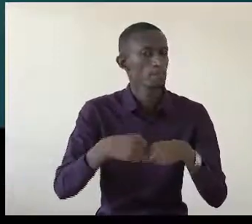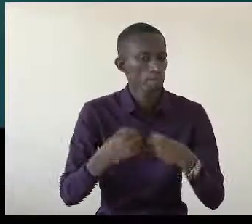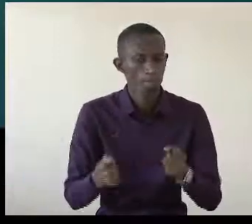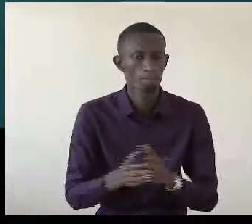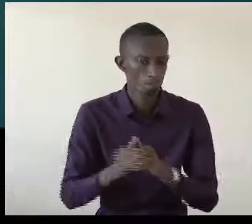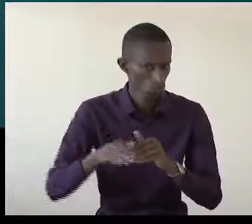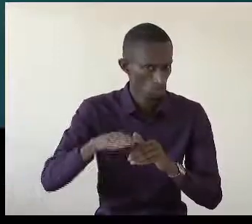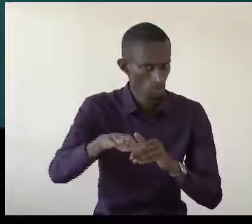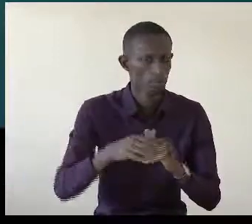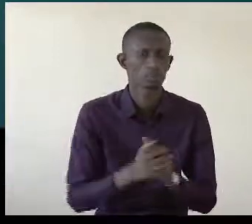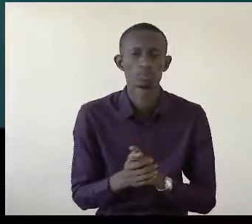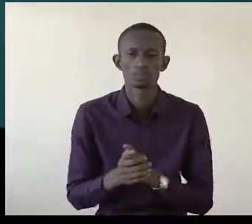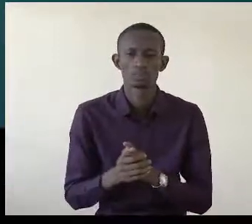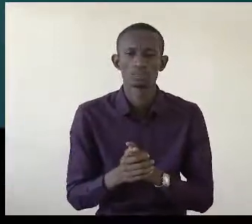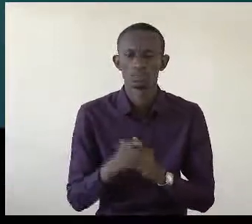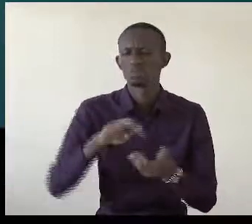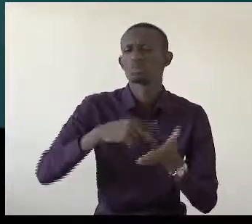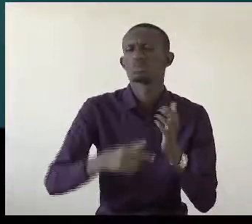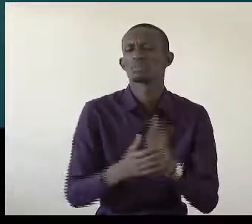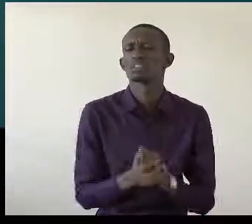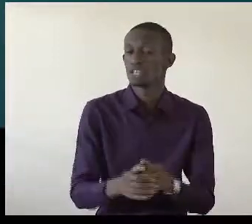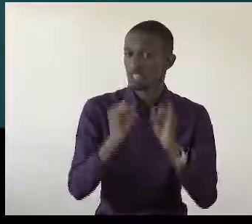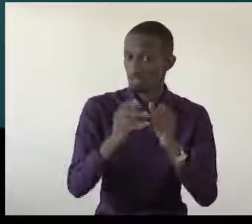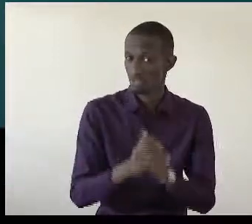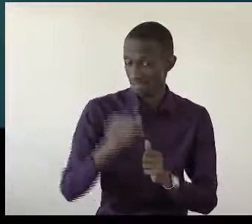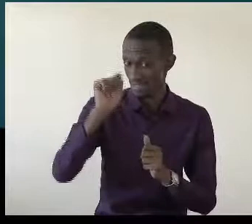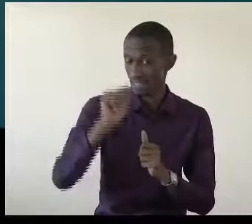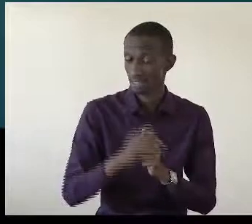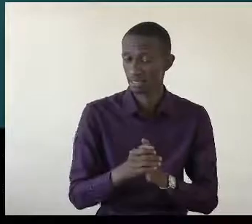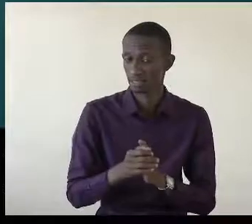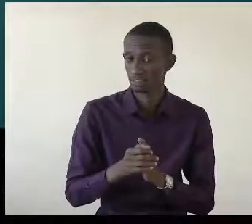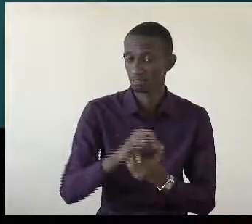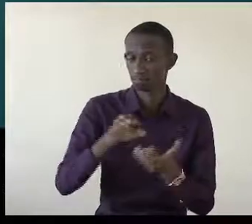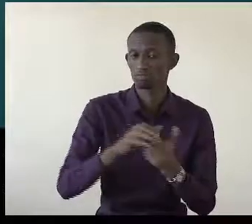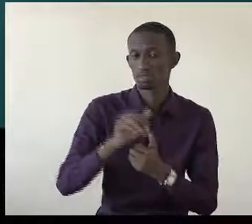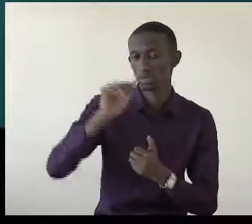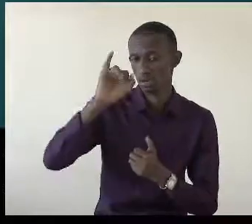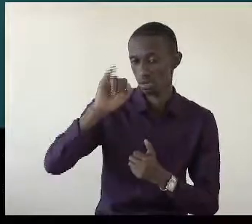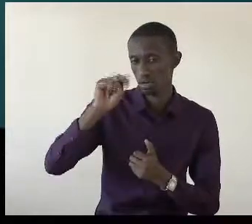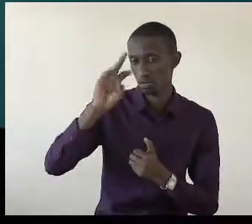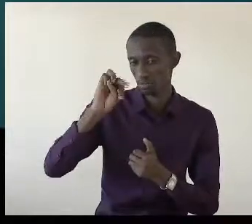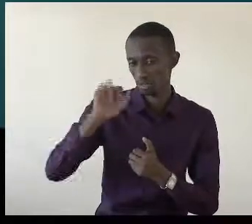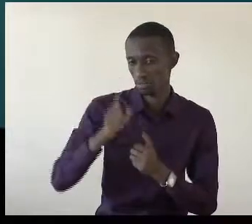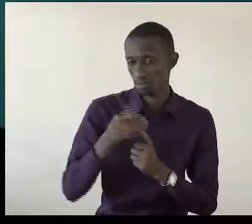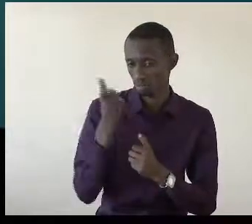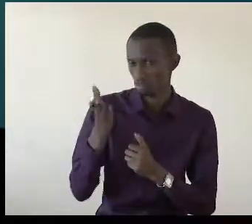mean? When A was heated with aluminum oxide, it produced a compound